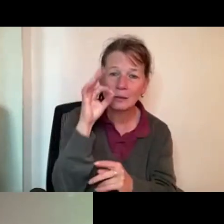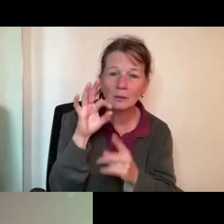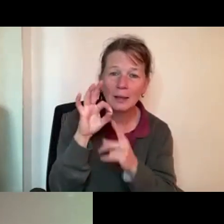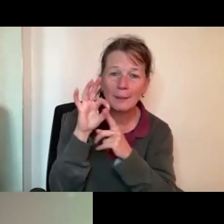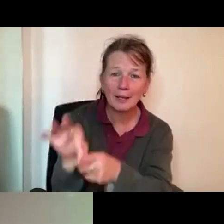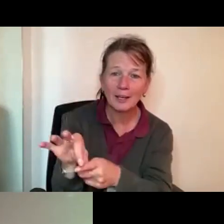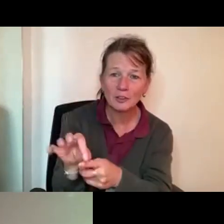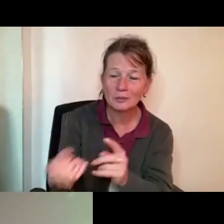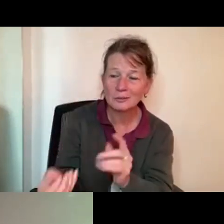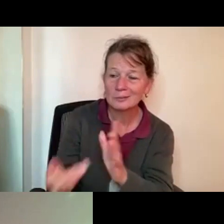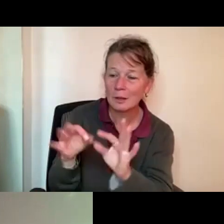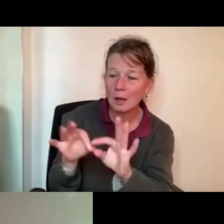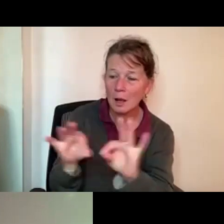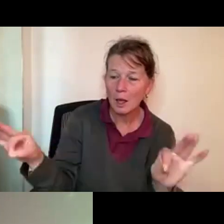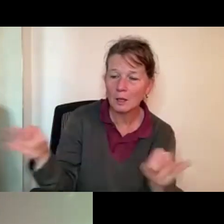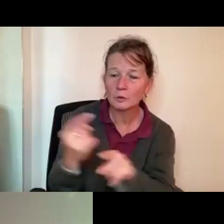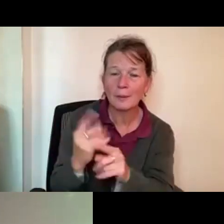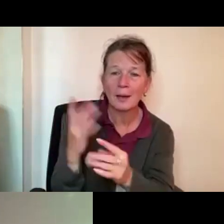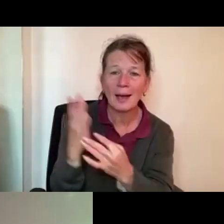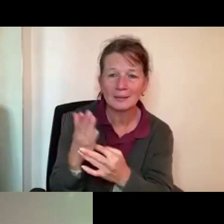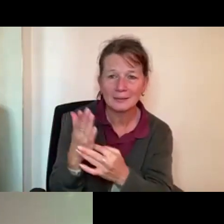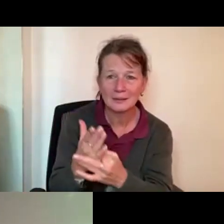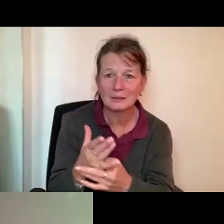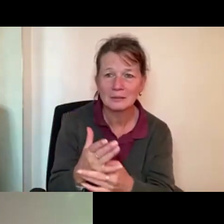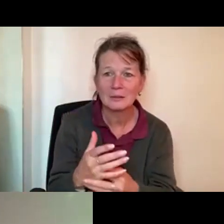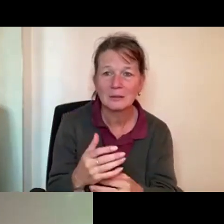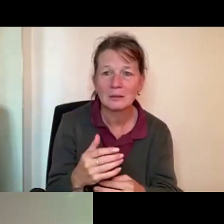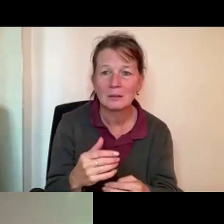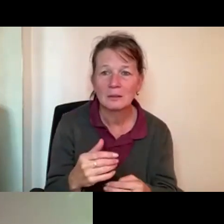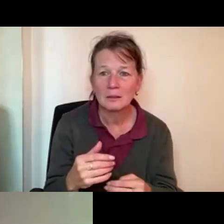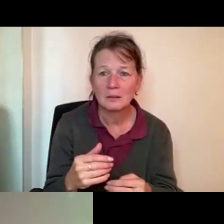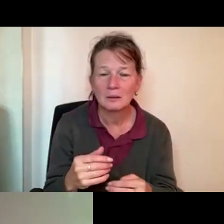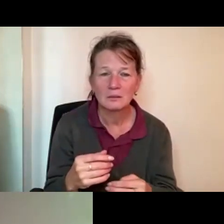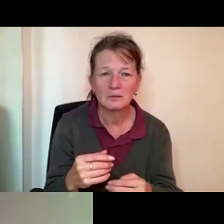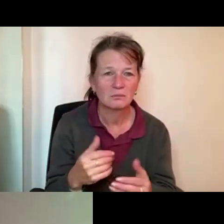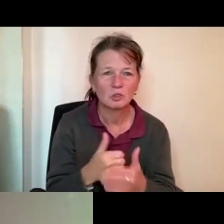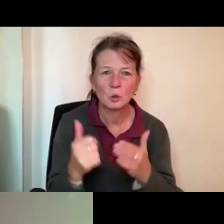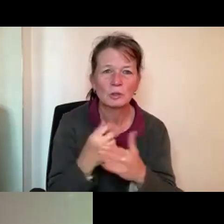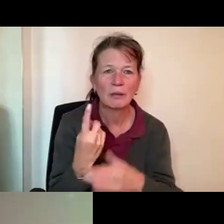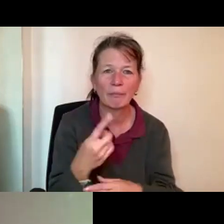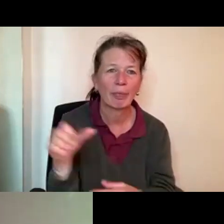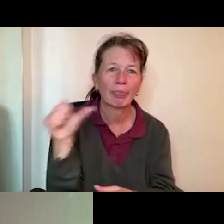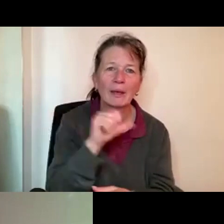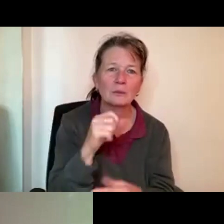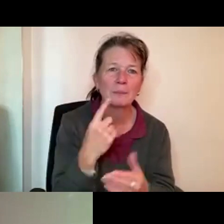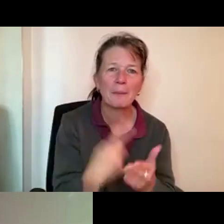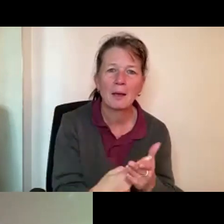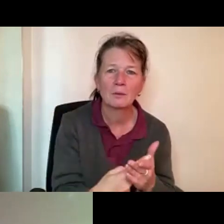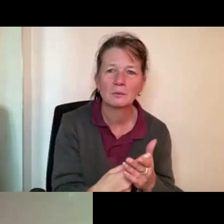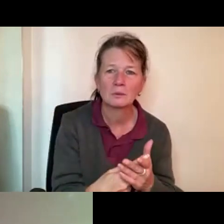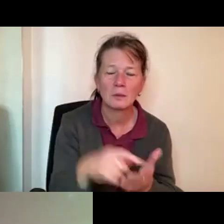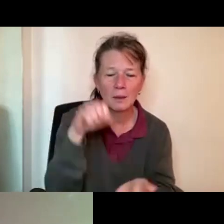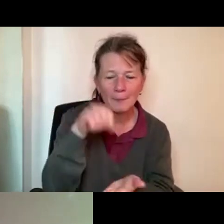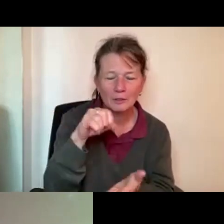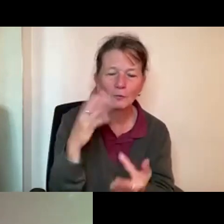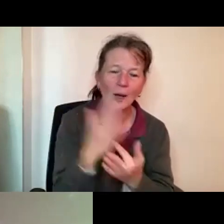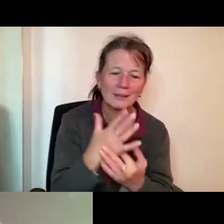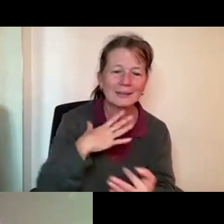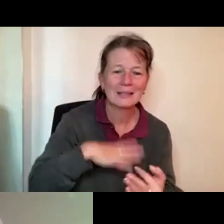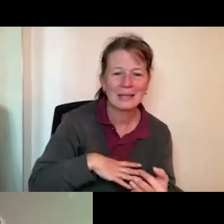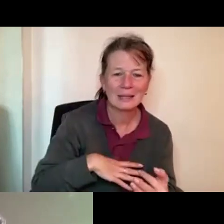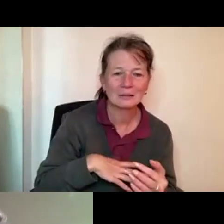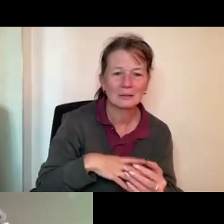other funders where I'll explain, and I might put a line for £1,000 and just say budget for access needs, artists still